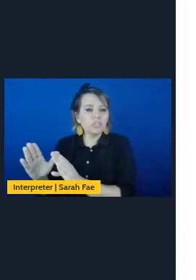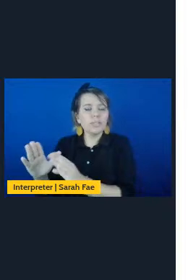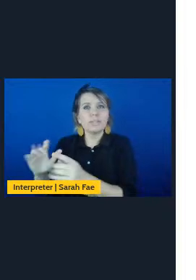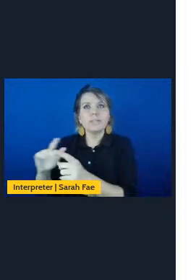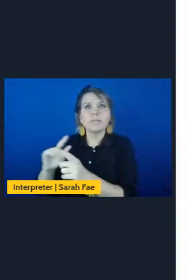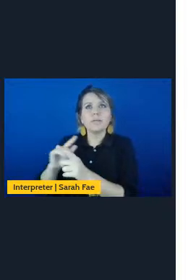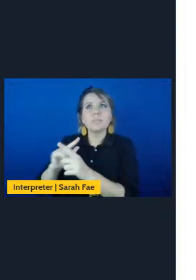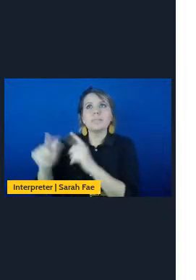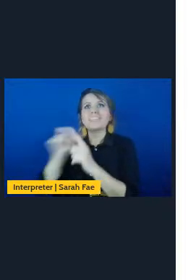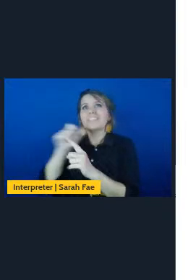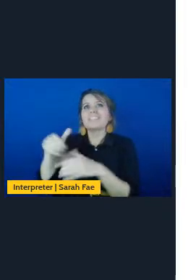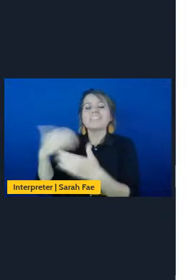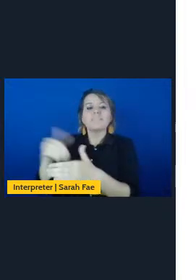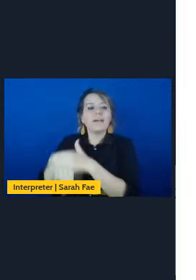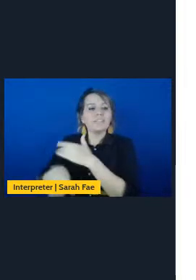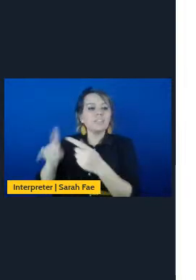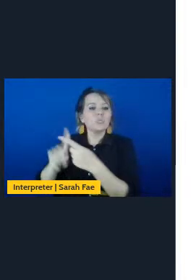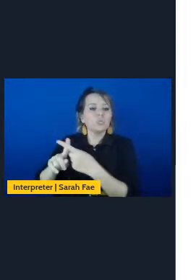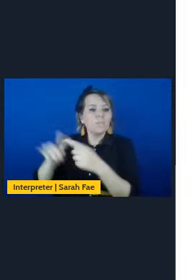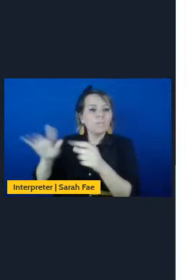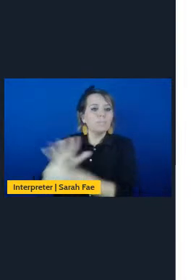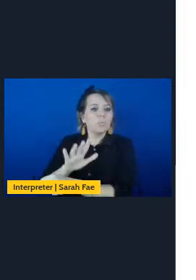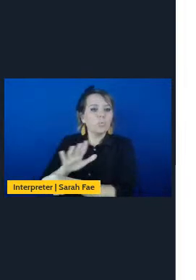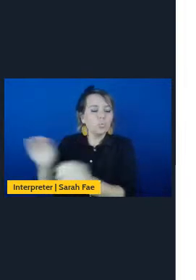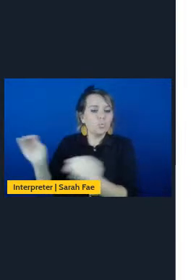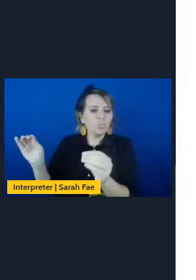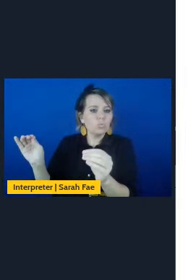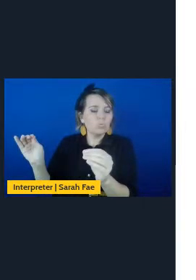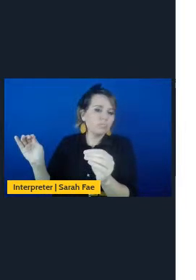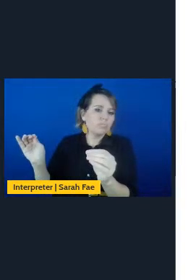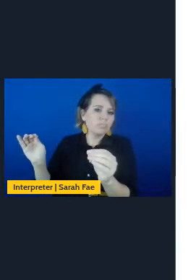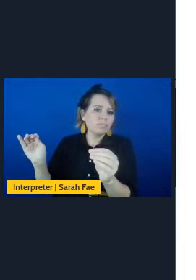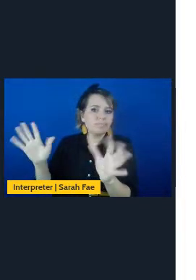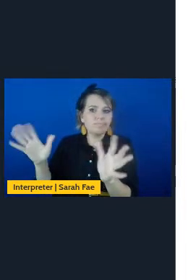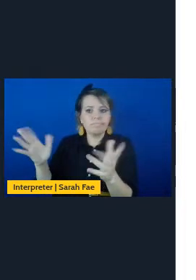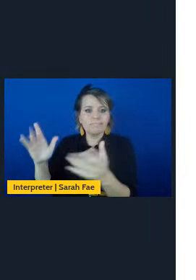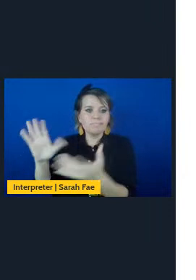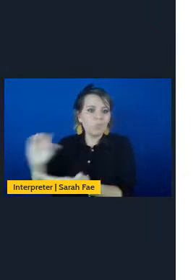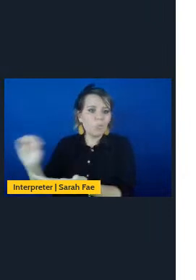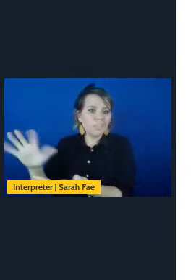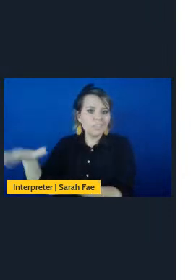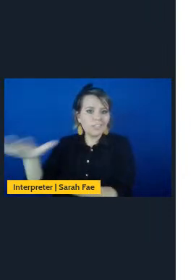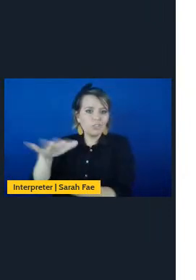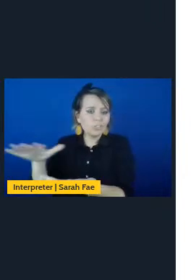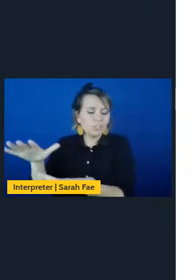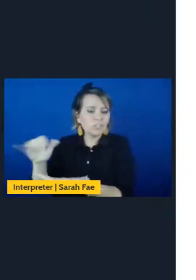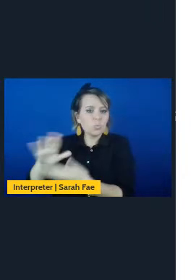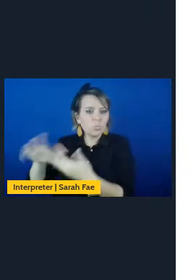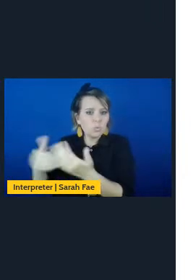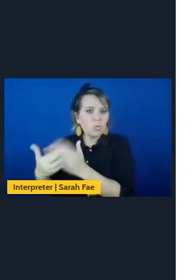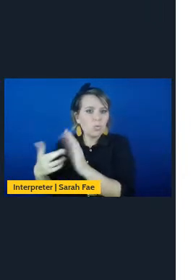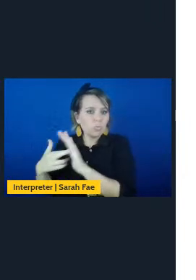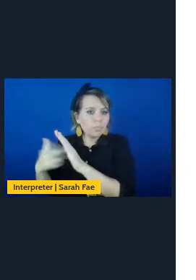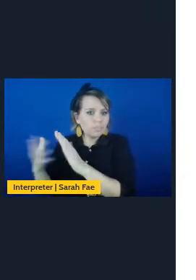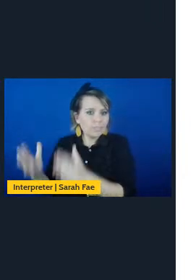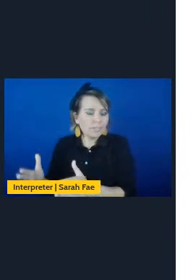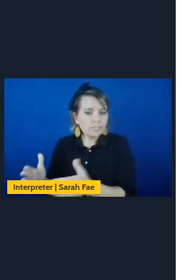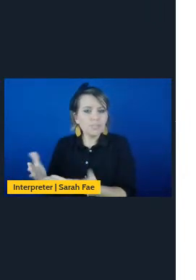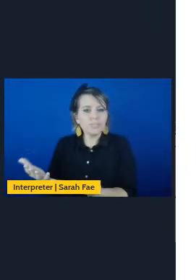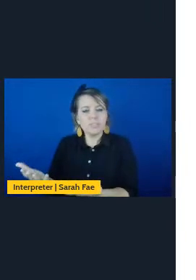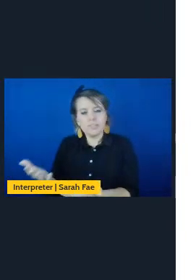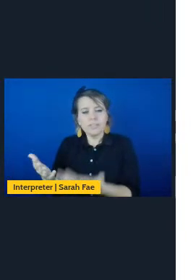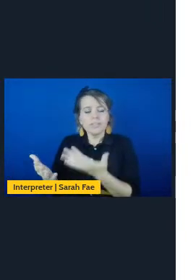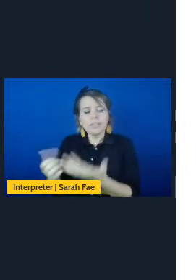to all repositories in the organization, which is not great from the security point of view,